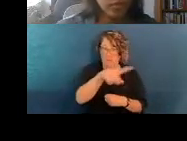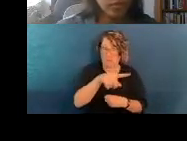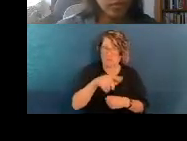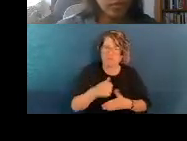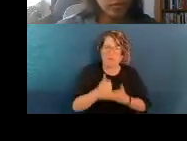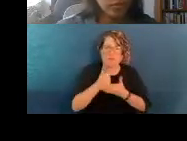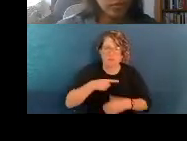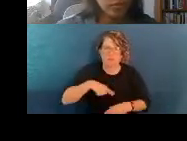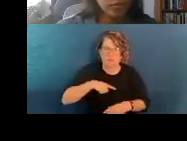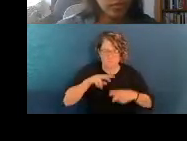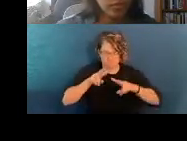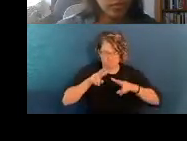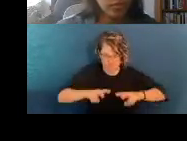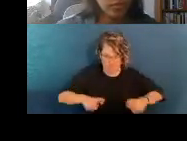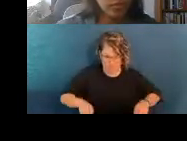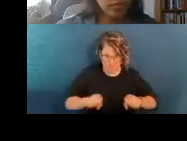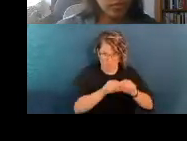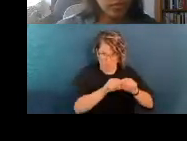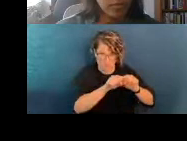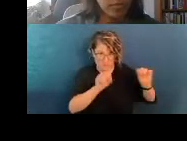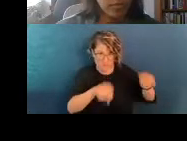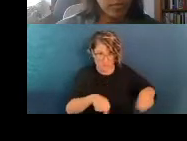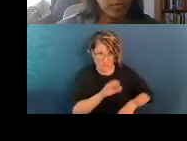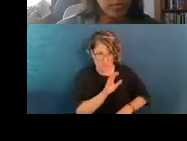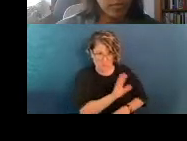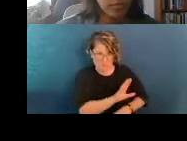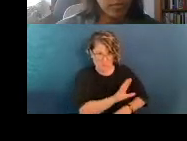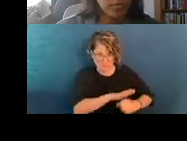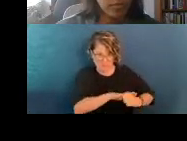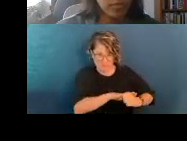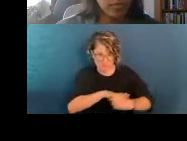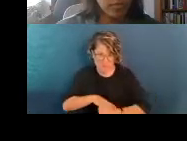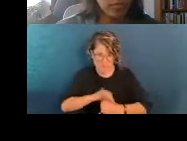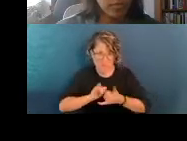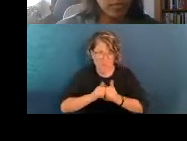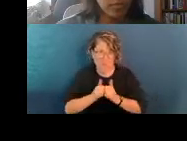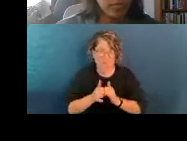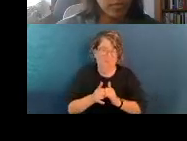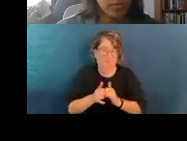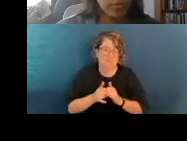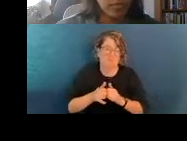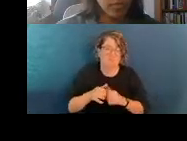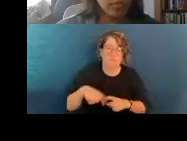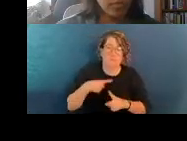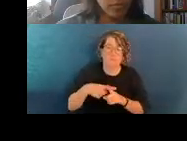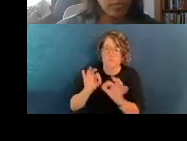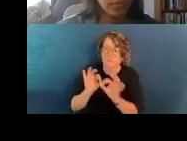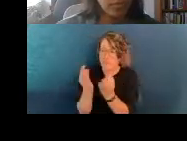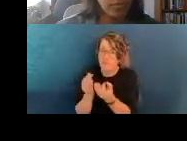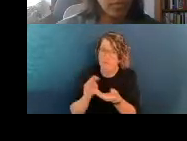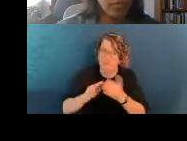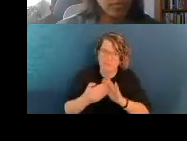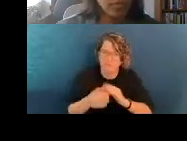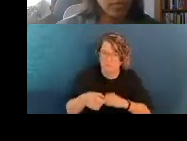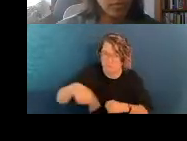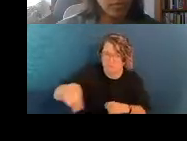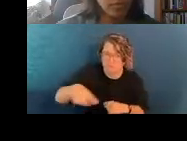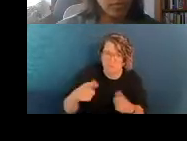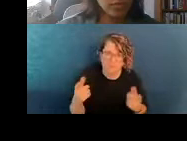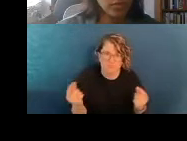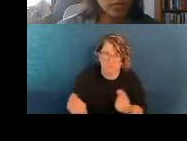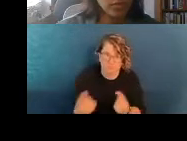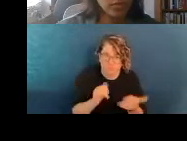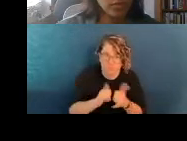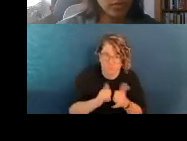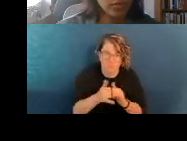systemic, community, and family enablers on the health and well-being of Indigenous people. And all of these determinants taken together